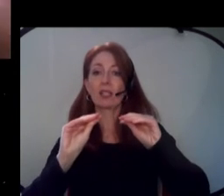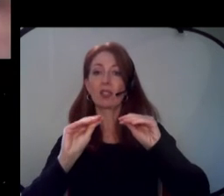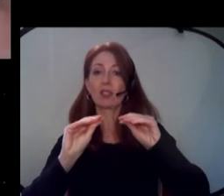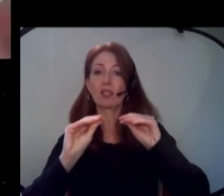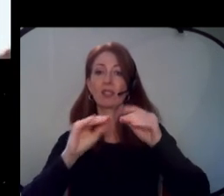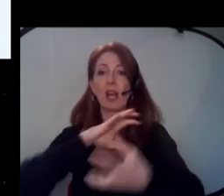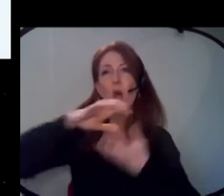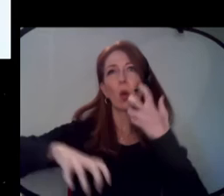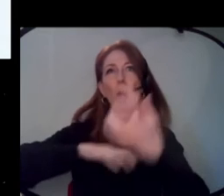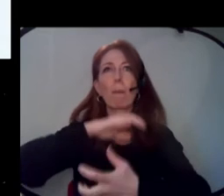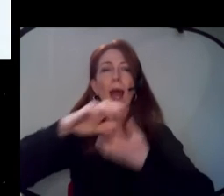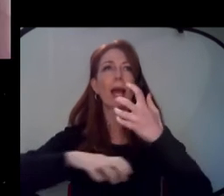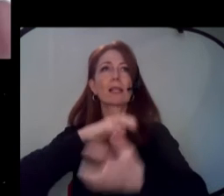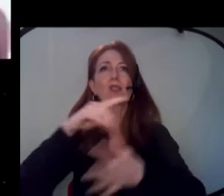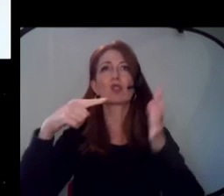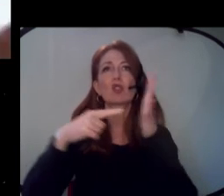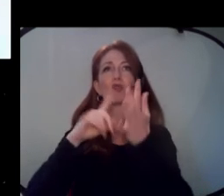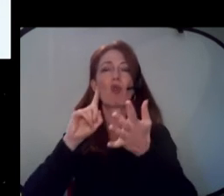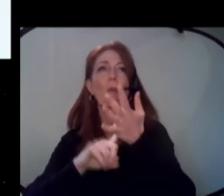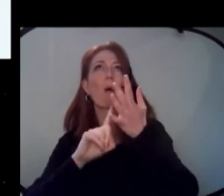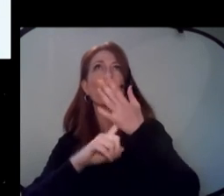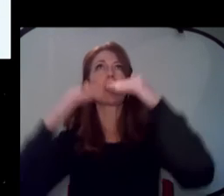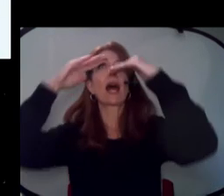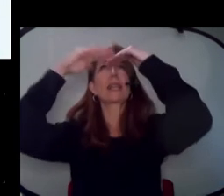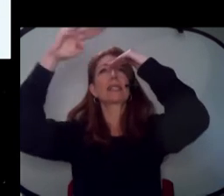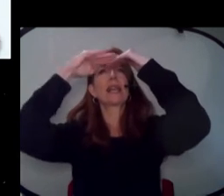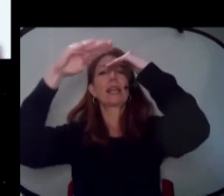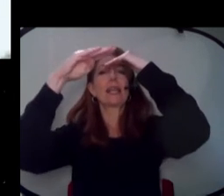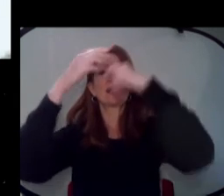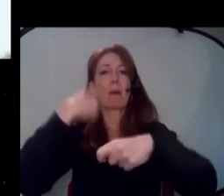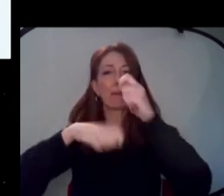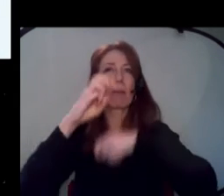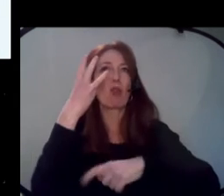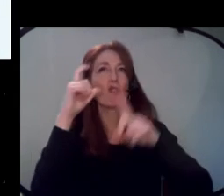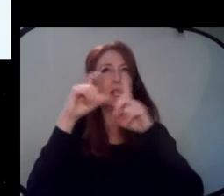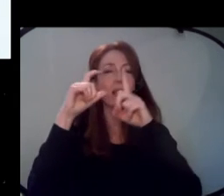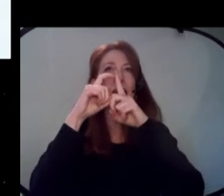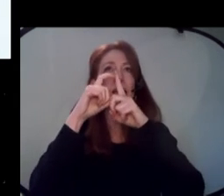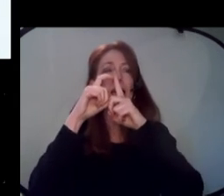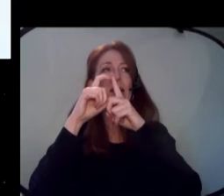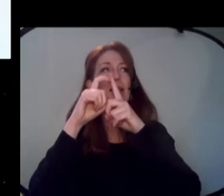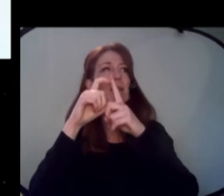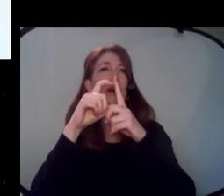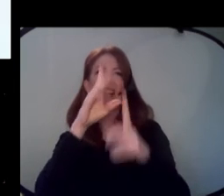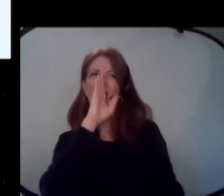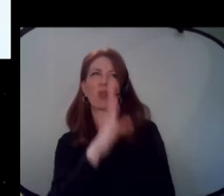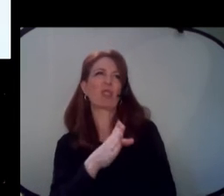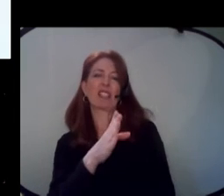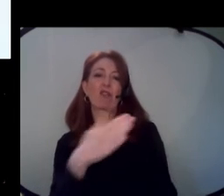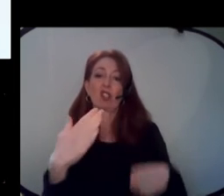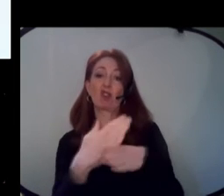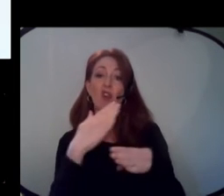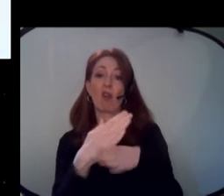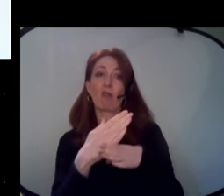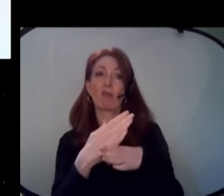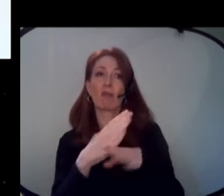the kind of painting that you do on ceilings to give a three-dimensional effect. Instead of taking his job seriously, what he does is he takes